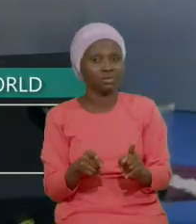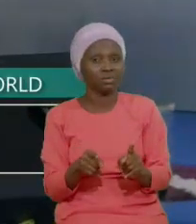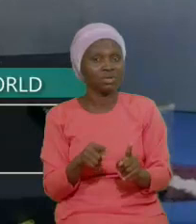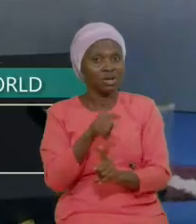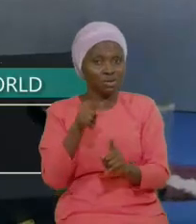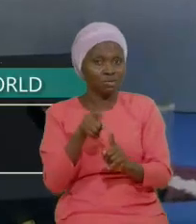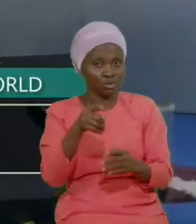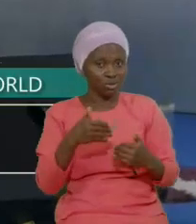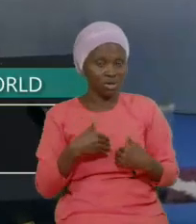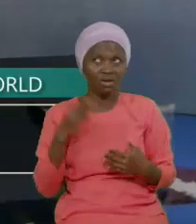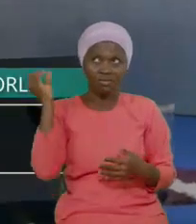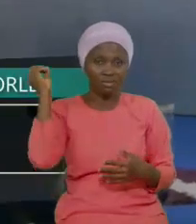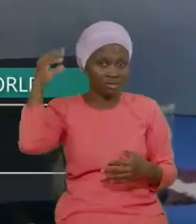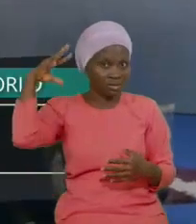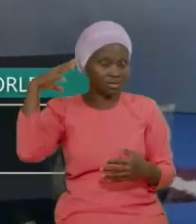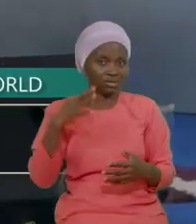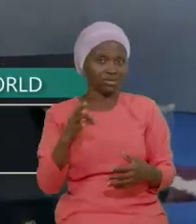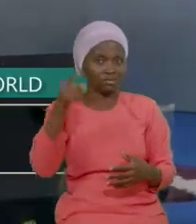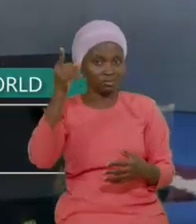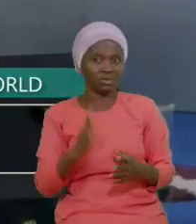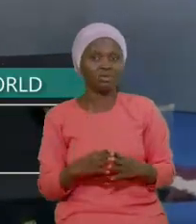God, do you remember